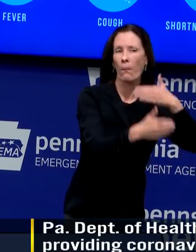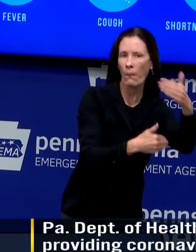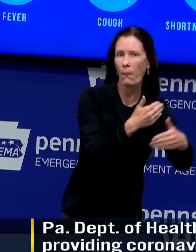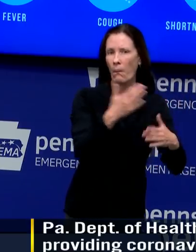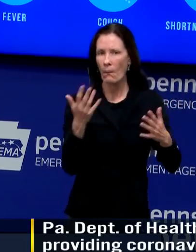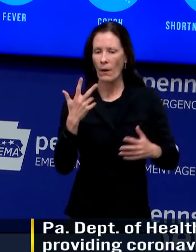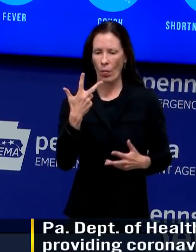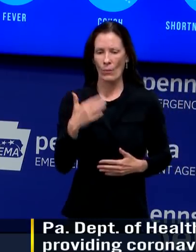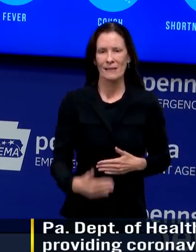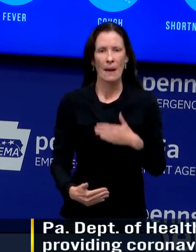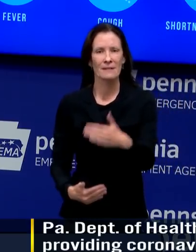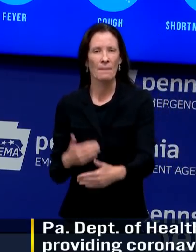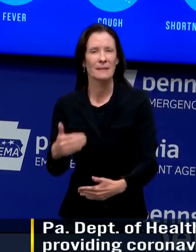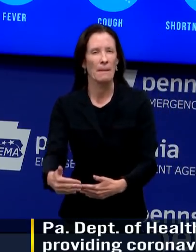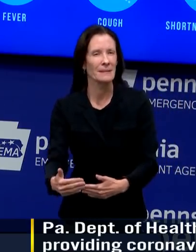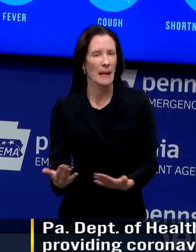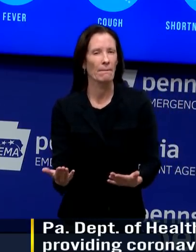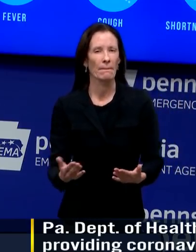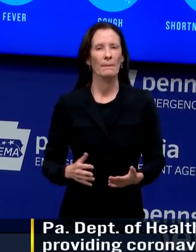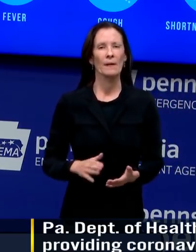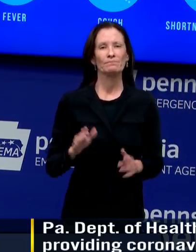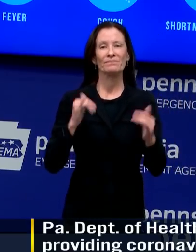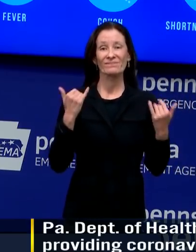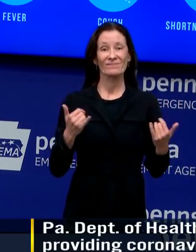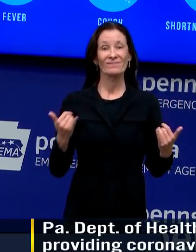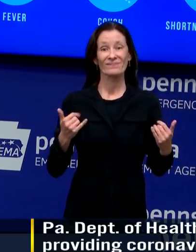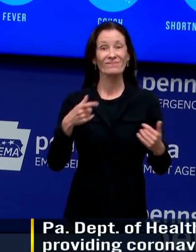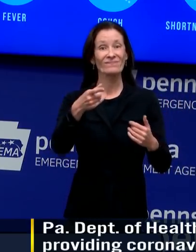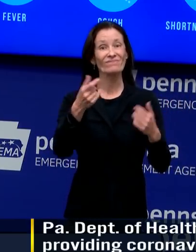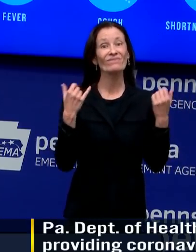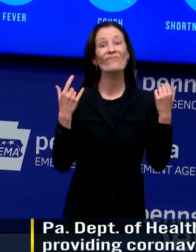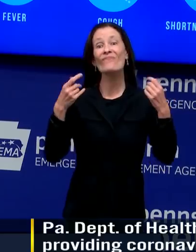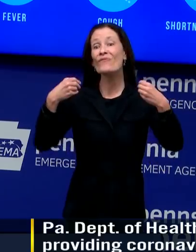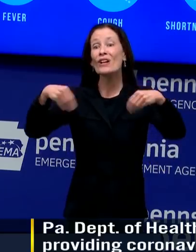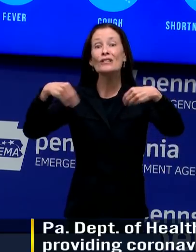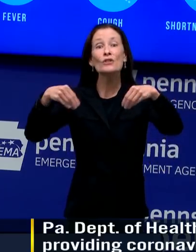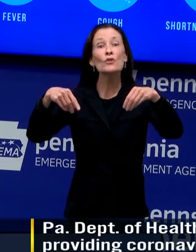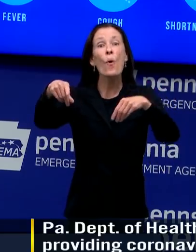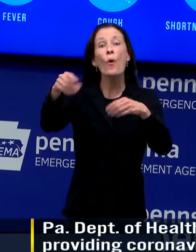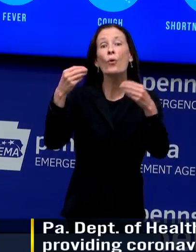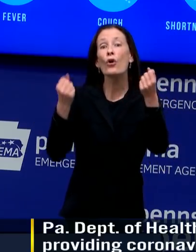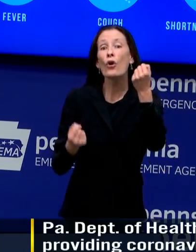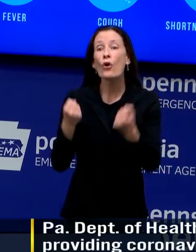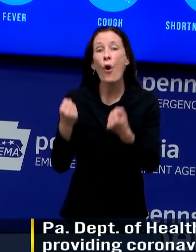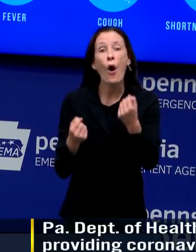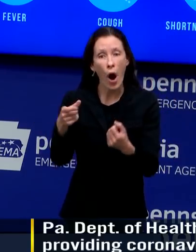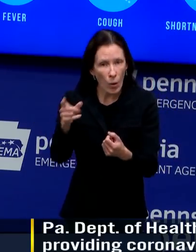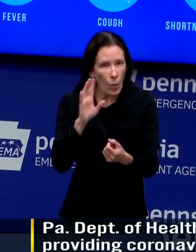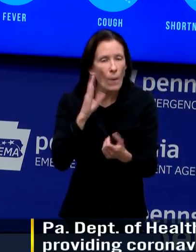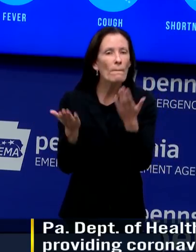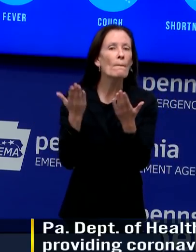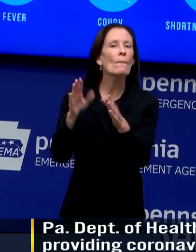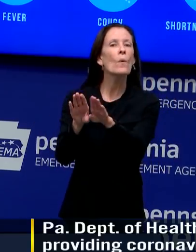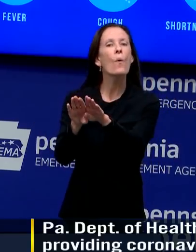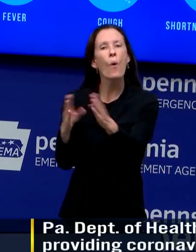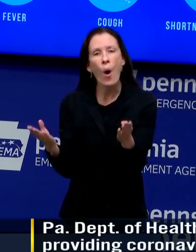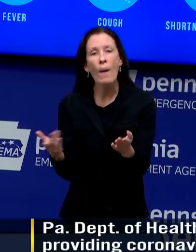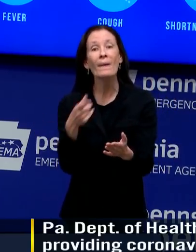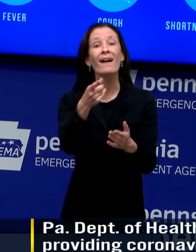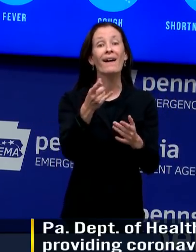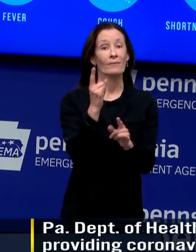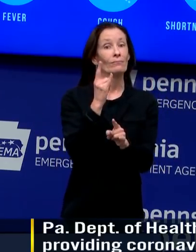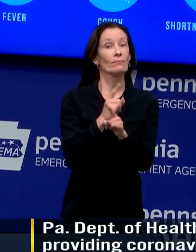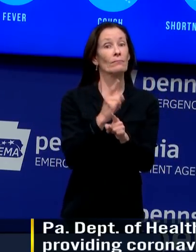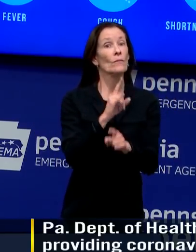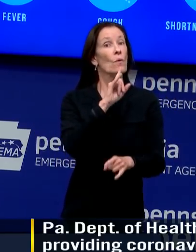that Pennsylvanians should take the guidance given to their communities and their businesses seriously. The more a community commits to staying